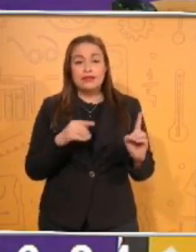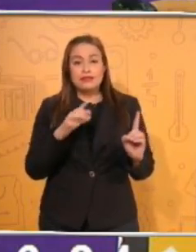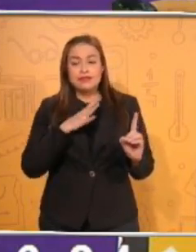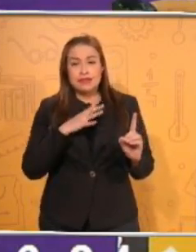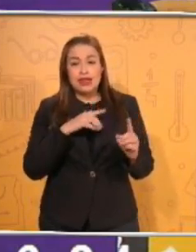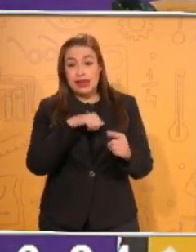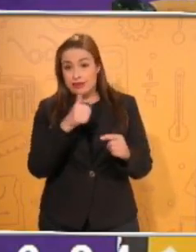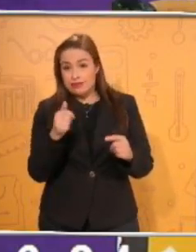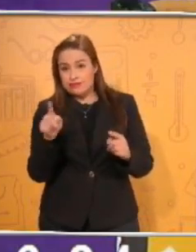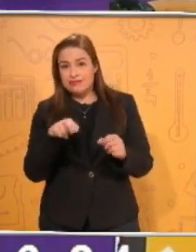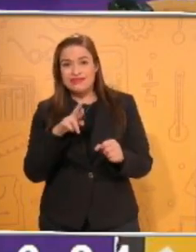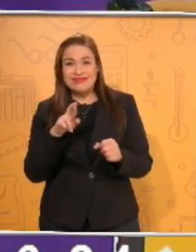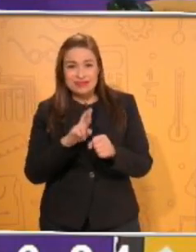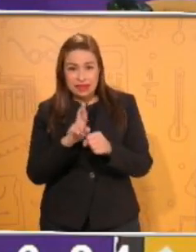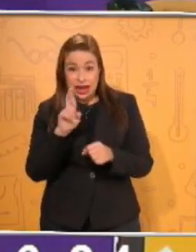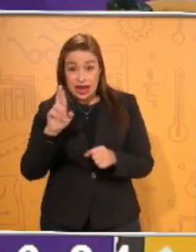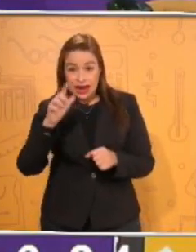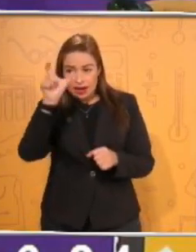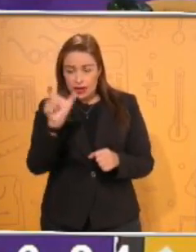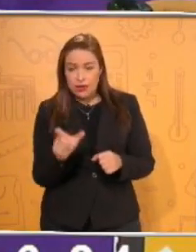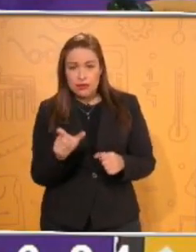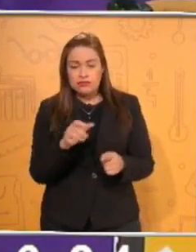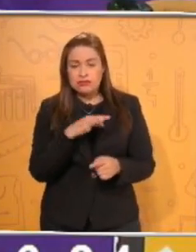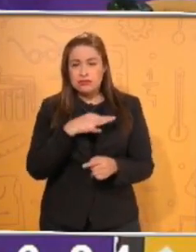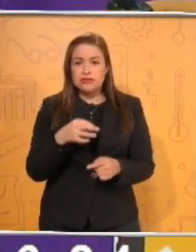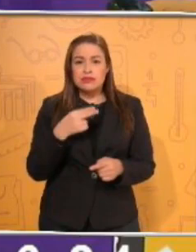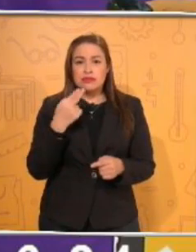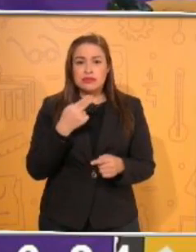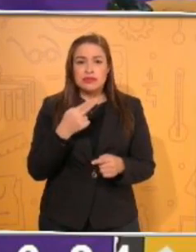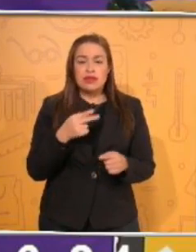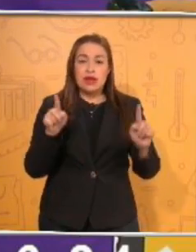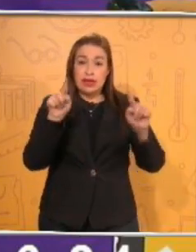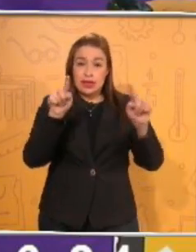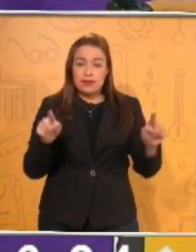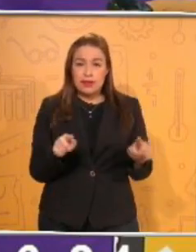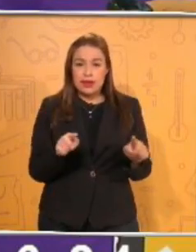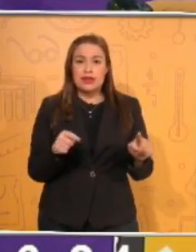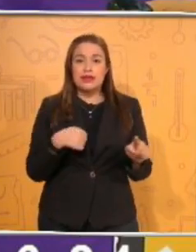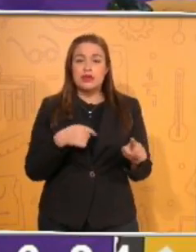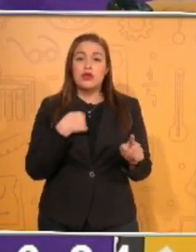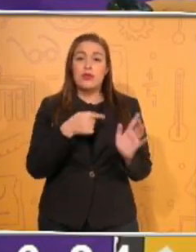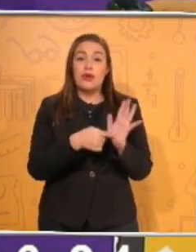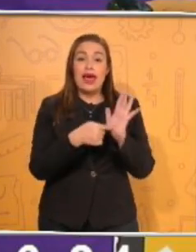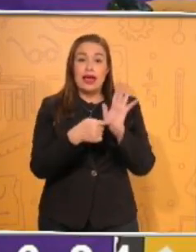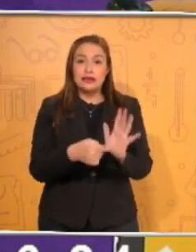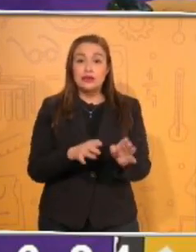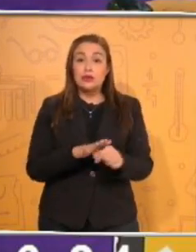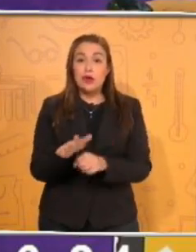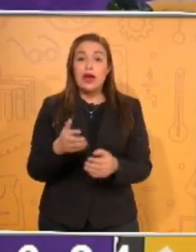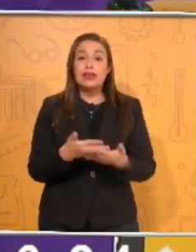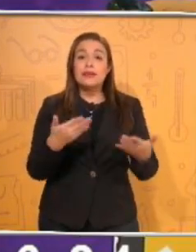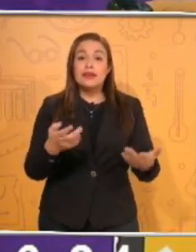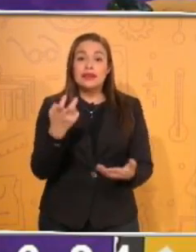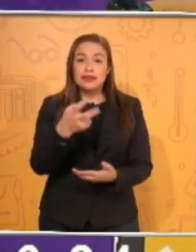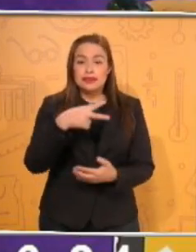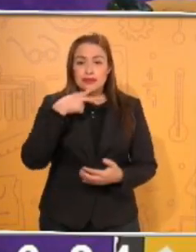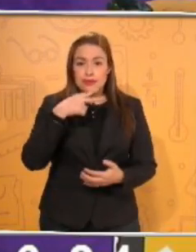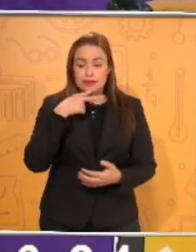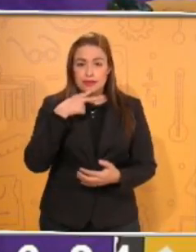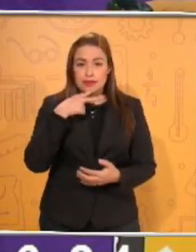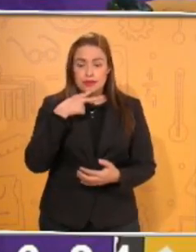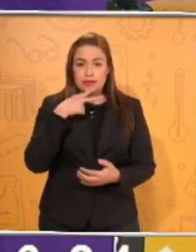base form. The base form could be like, in parentheses, like the present. And then we have the